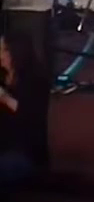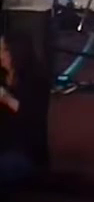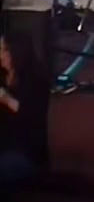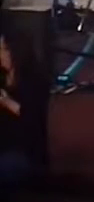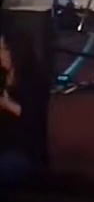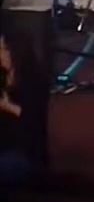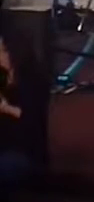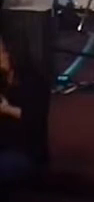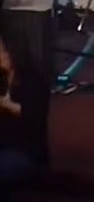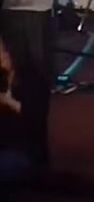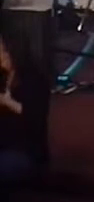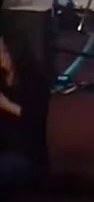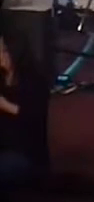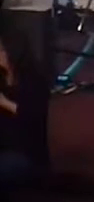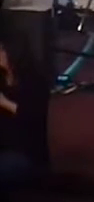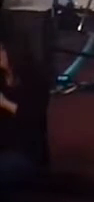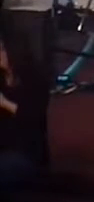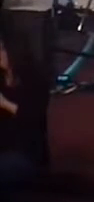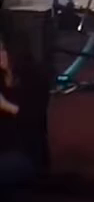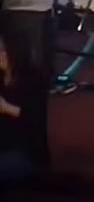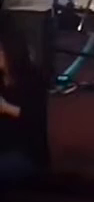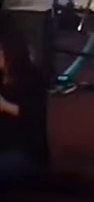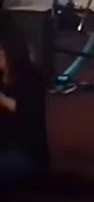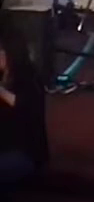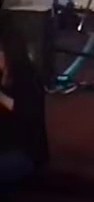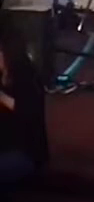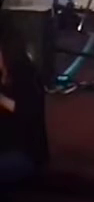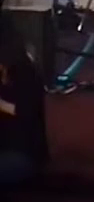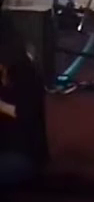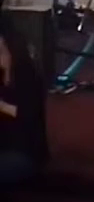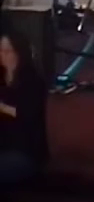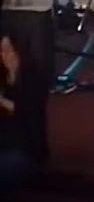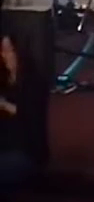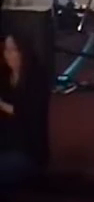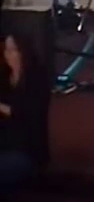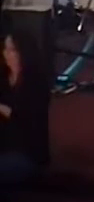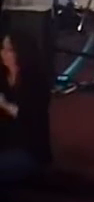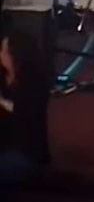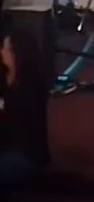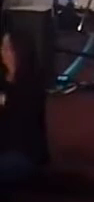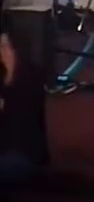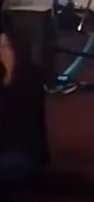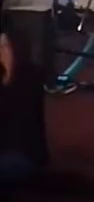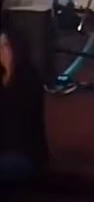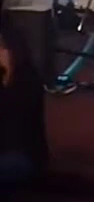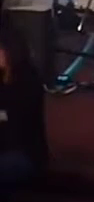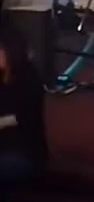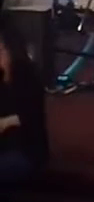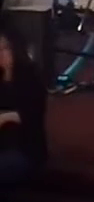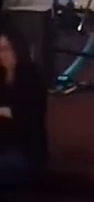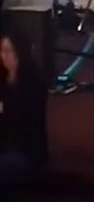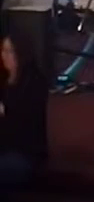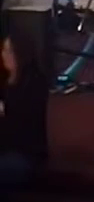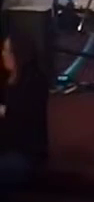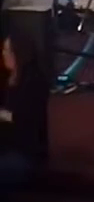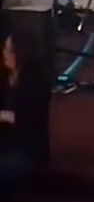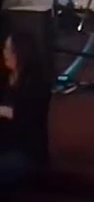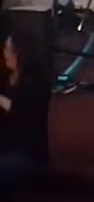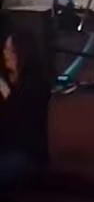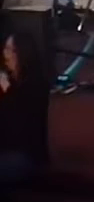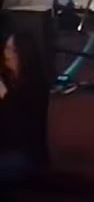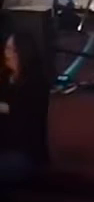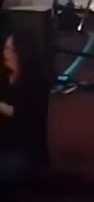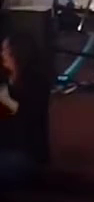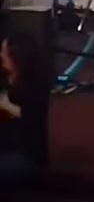used car salesman now. He's just one of those guys who just doesn't stop, right? And it's so funny. You're like, dude, man, you worked all your life. Take a chill pill. You know what I mean?